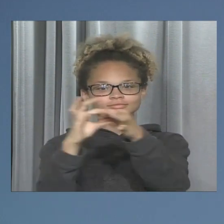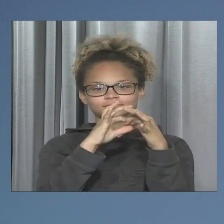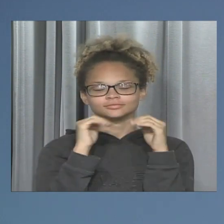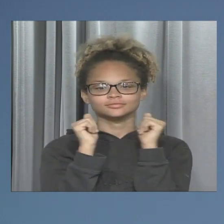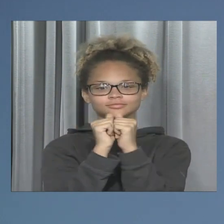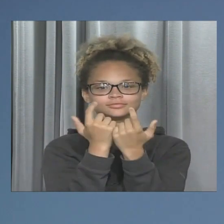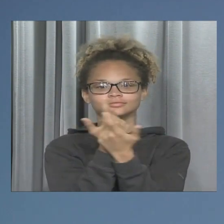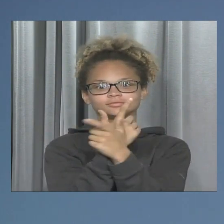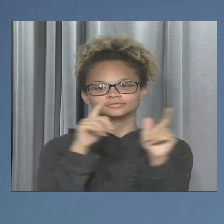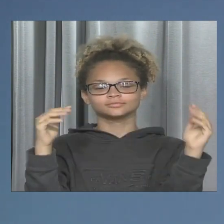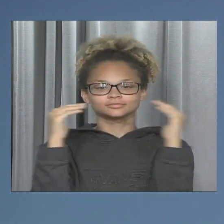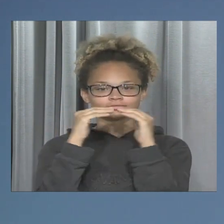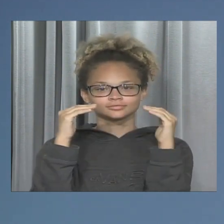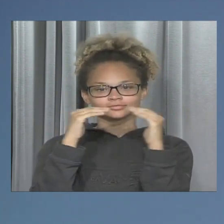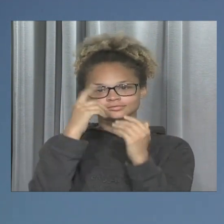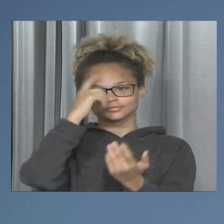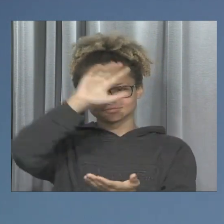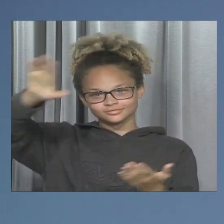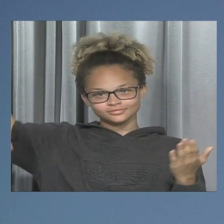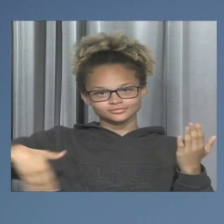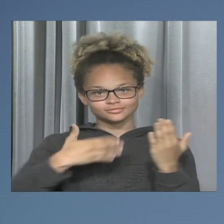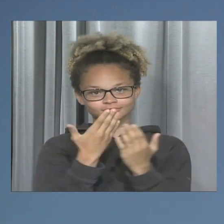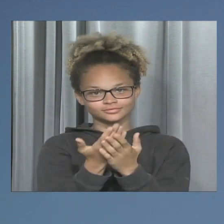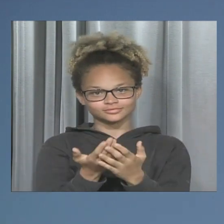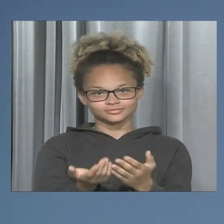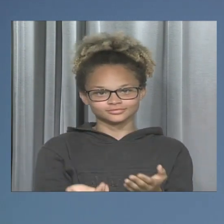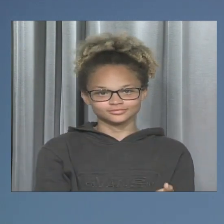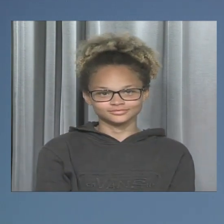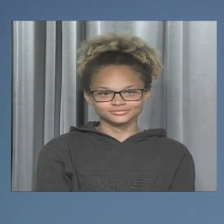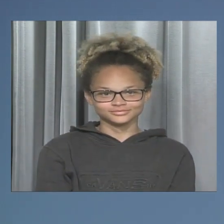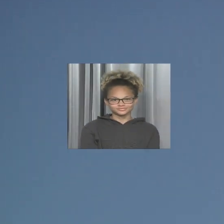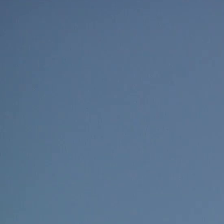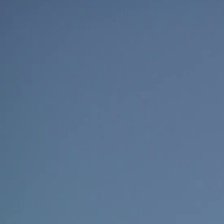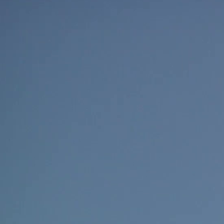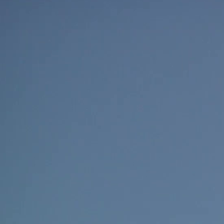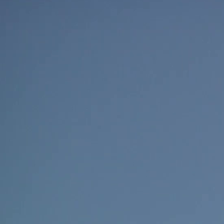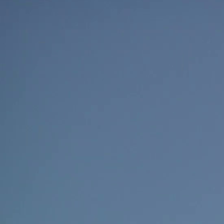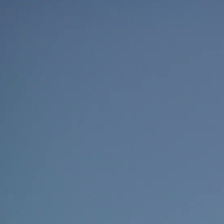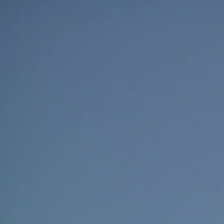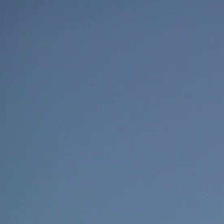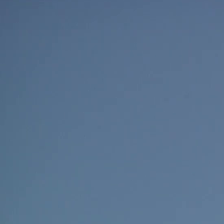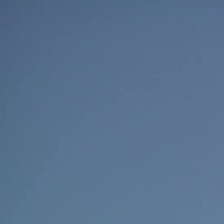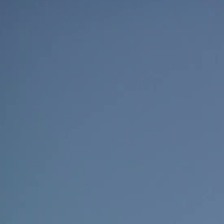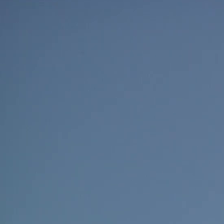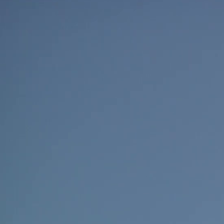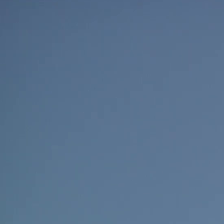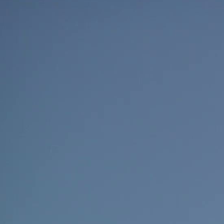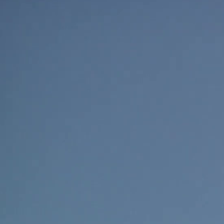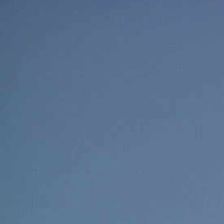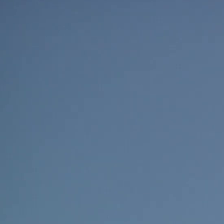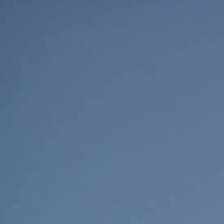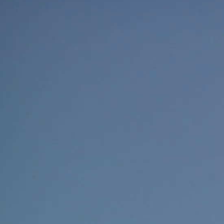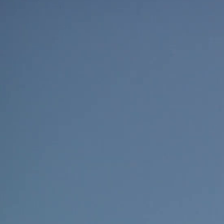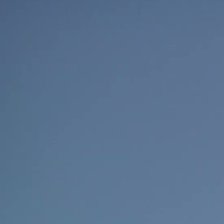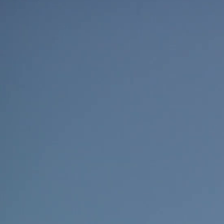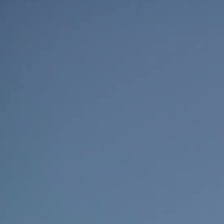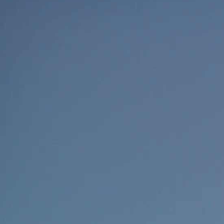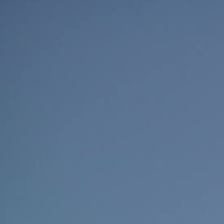under God, indivisible, with liberty and justice for all. Please remain standing for a moment of